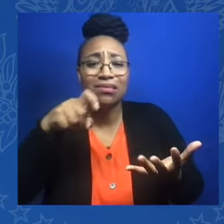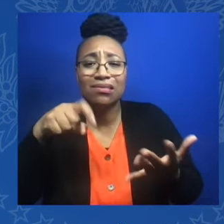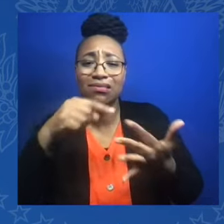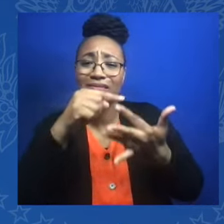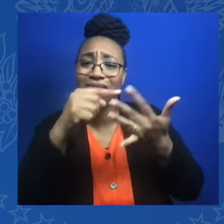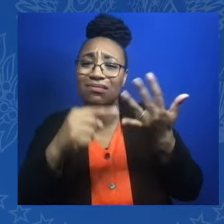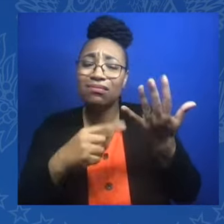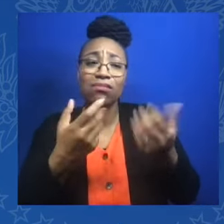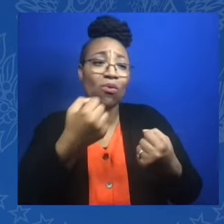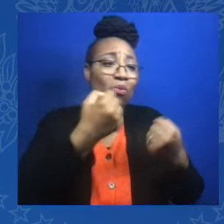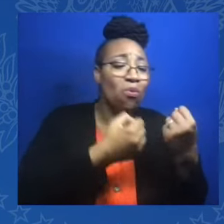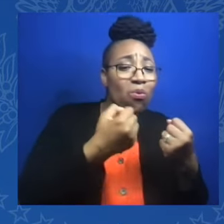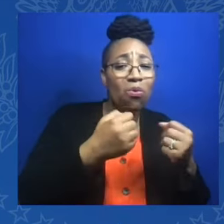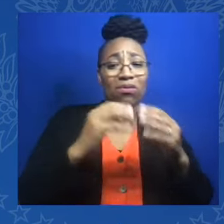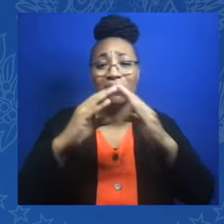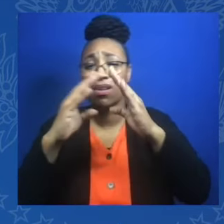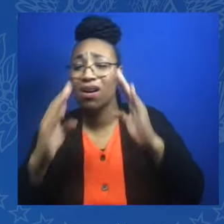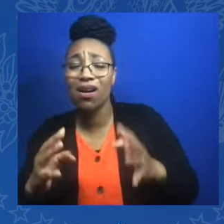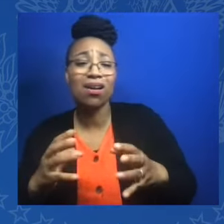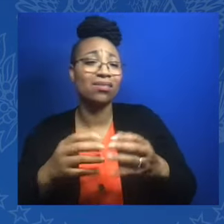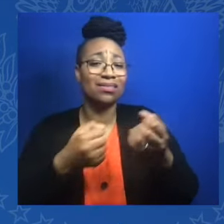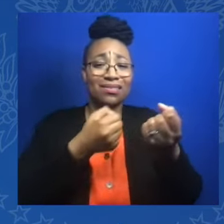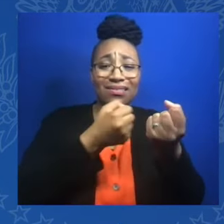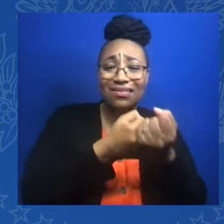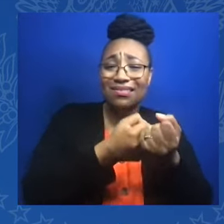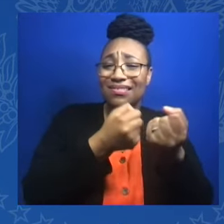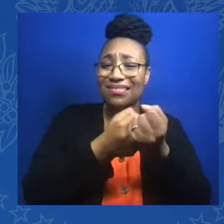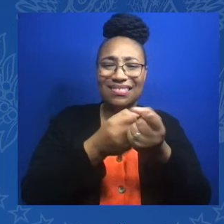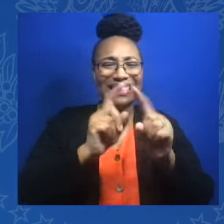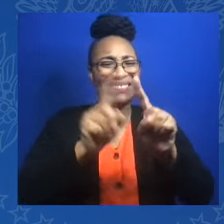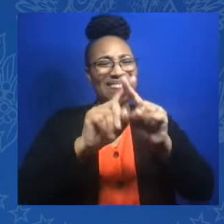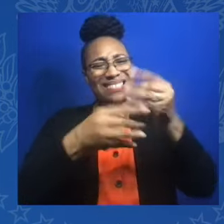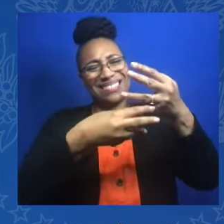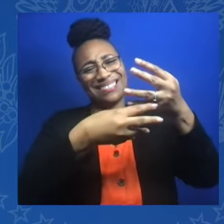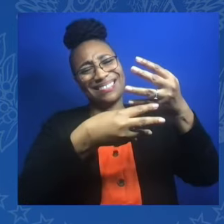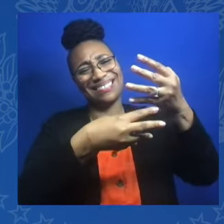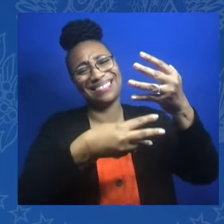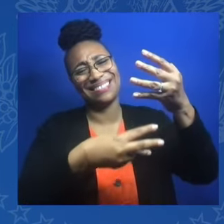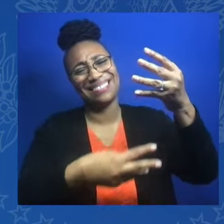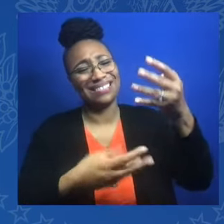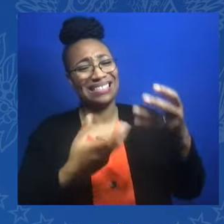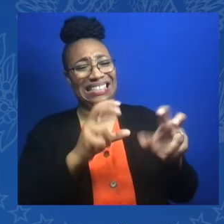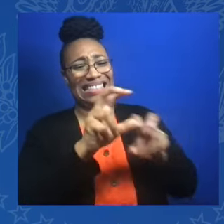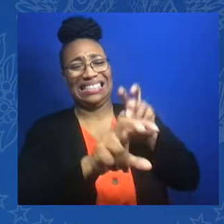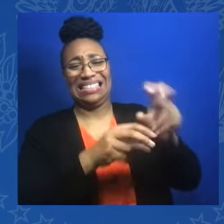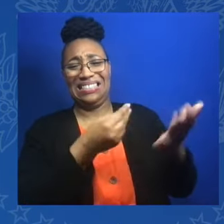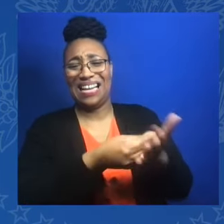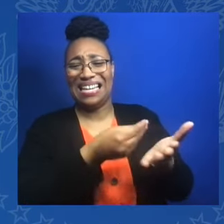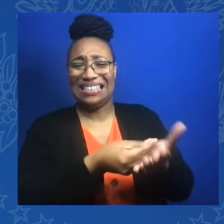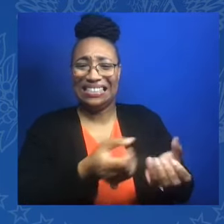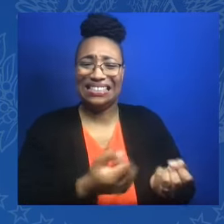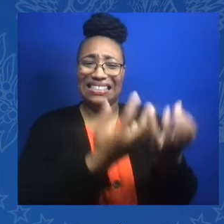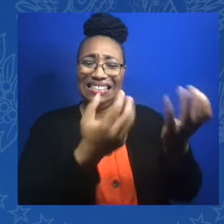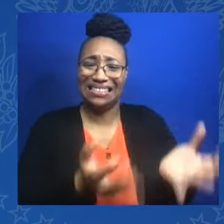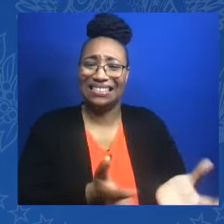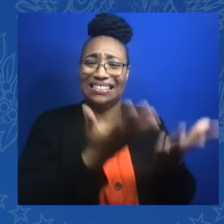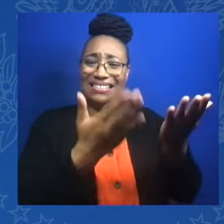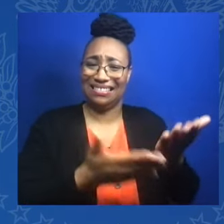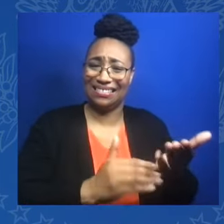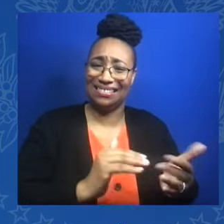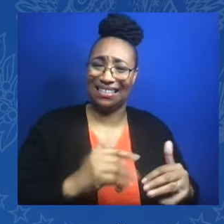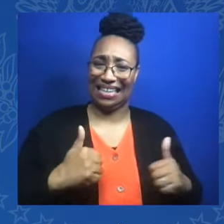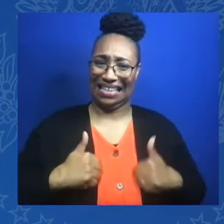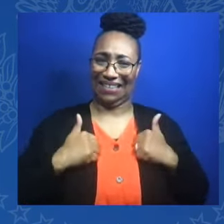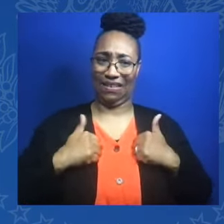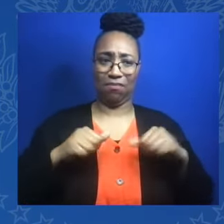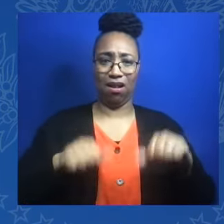much more, tens of billions of dollars so far. Together with our G7 partners, we're imposing significant costs on Russia as